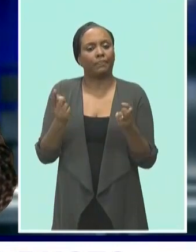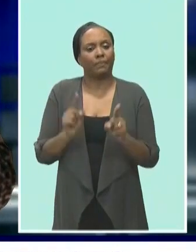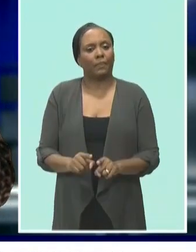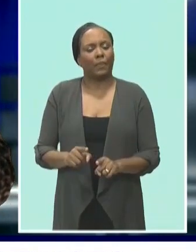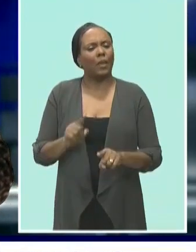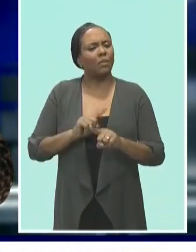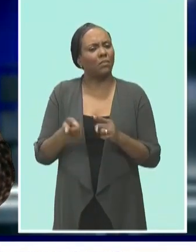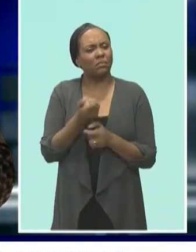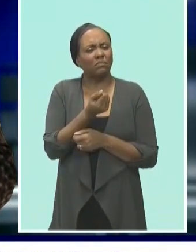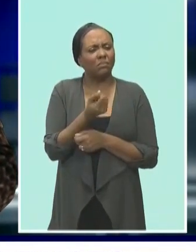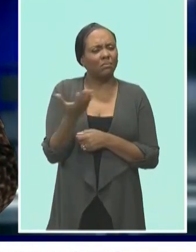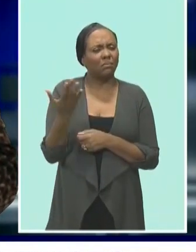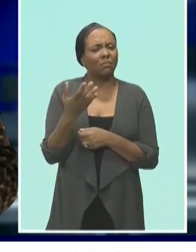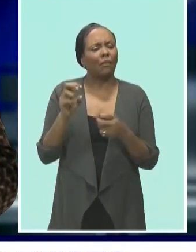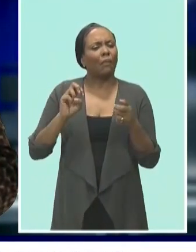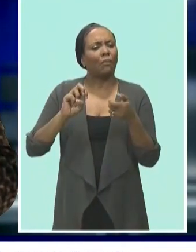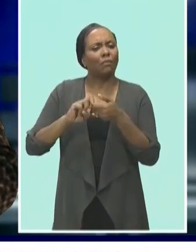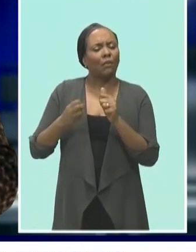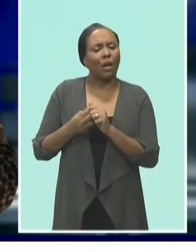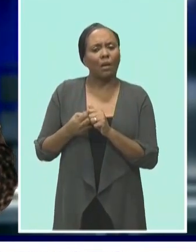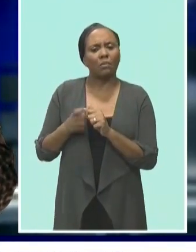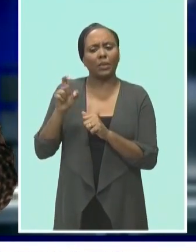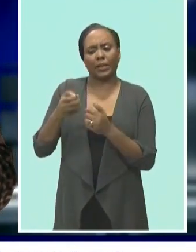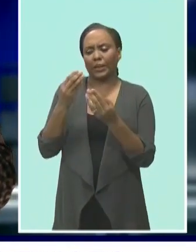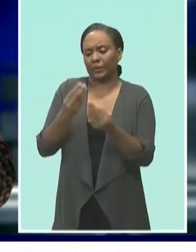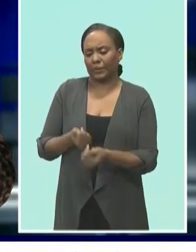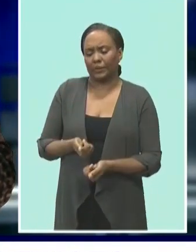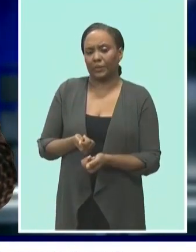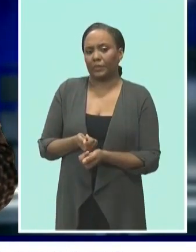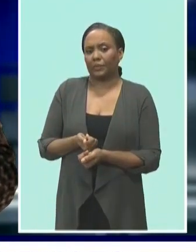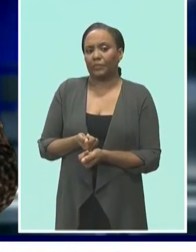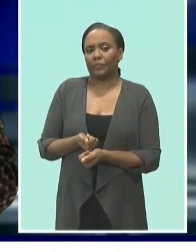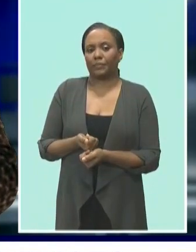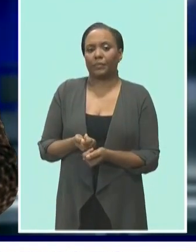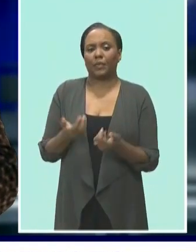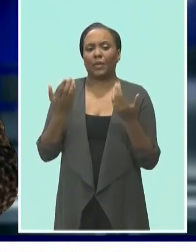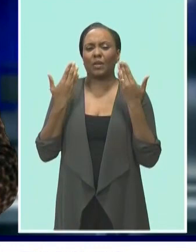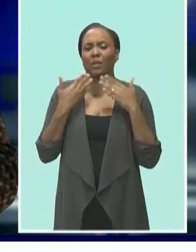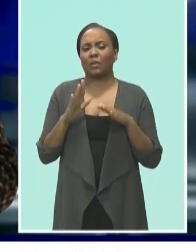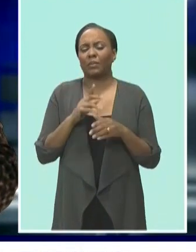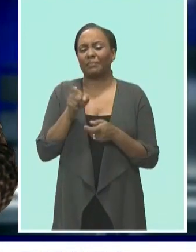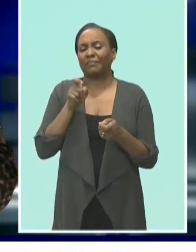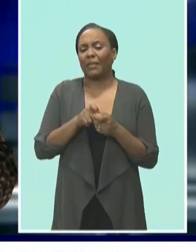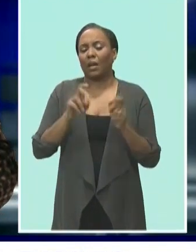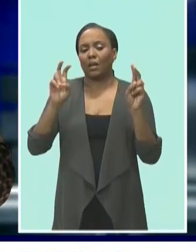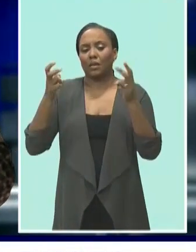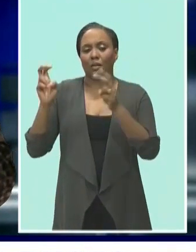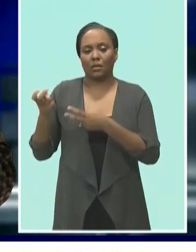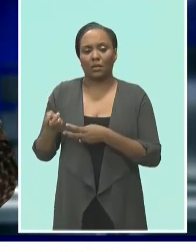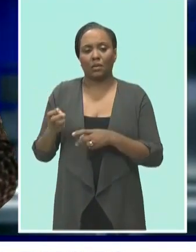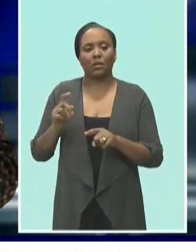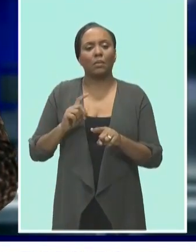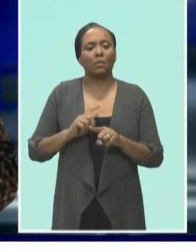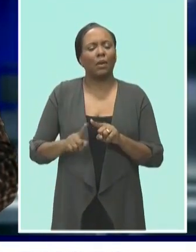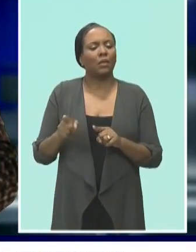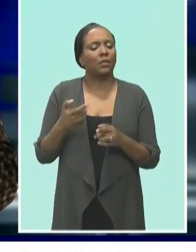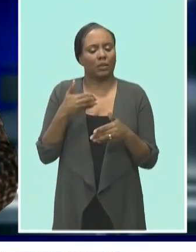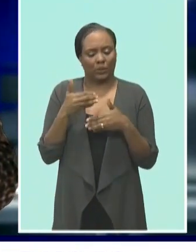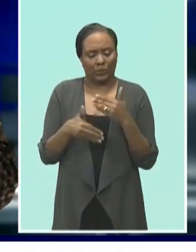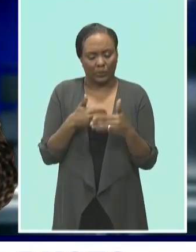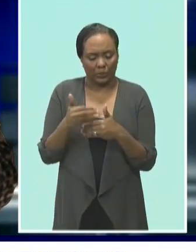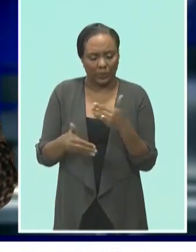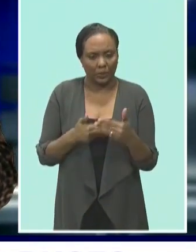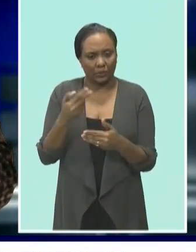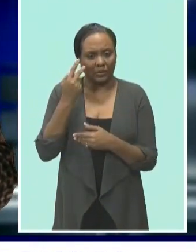logistical issues still to be resolved, although he preferred not to say what those issues are at this time. He has, however, promised that they are working to get